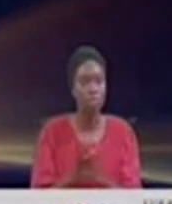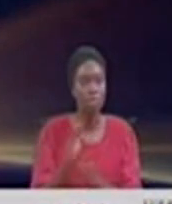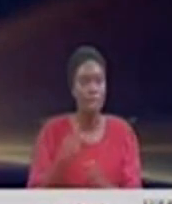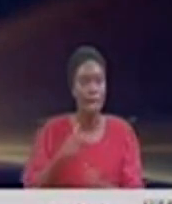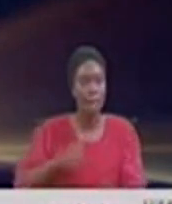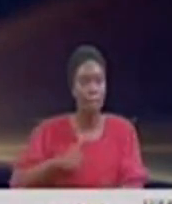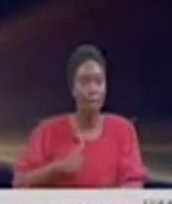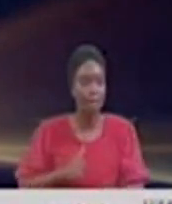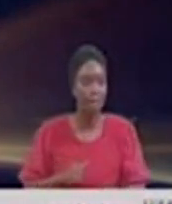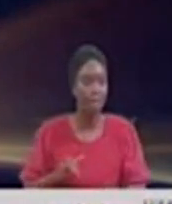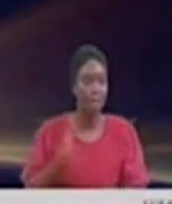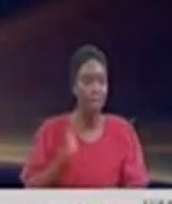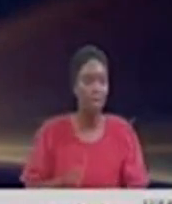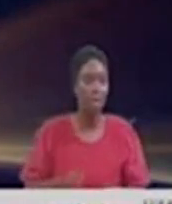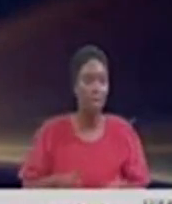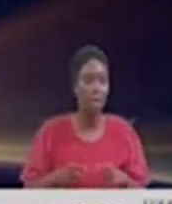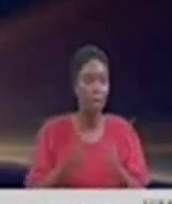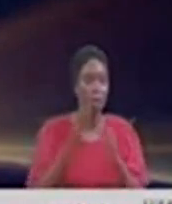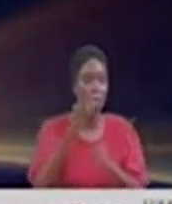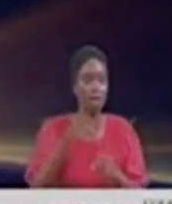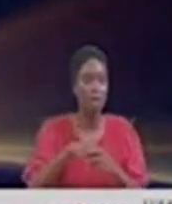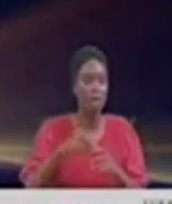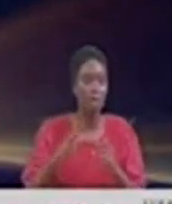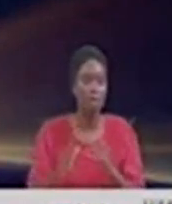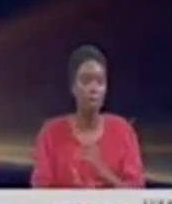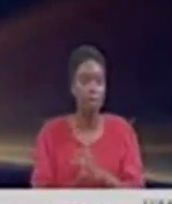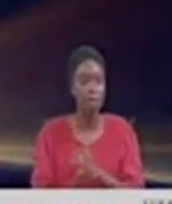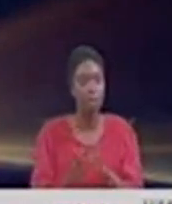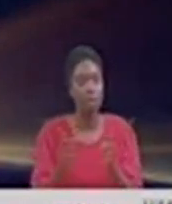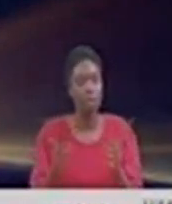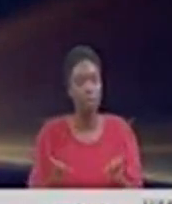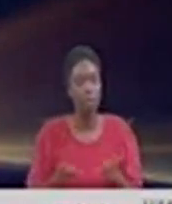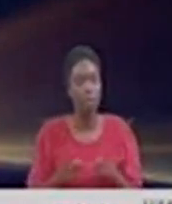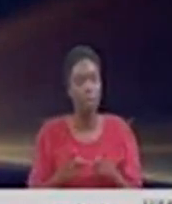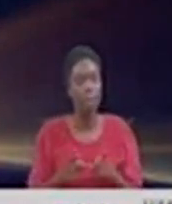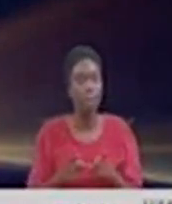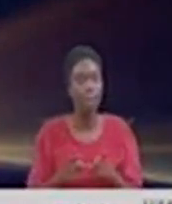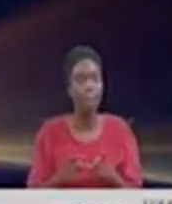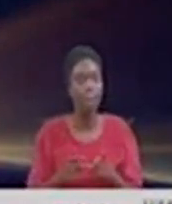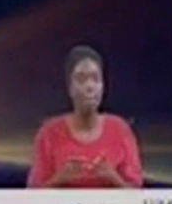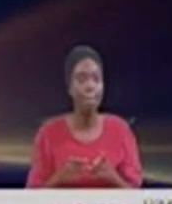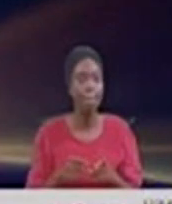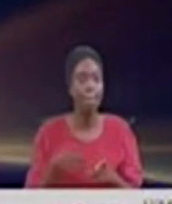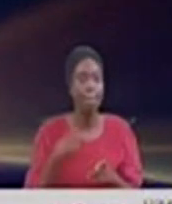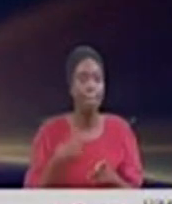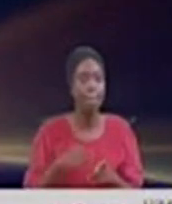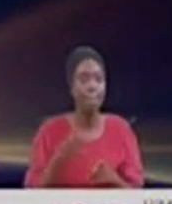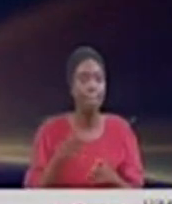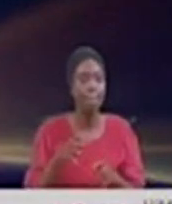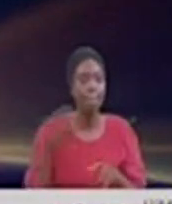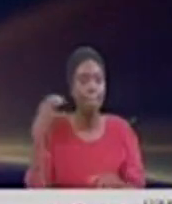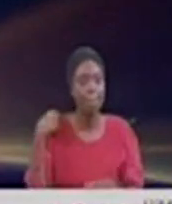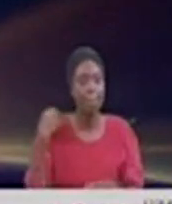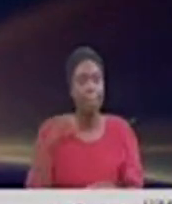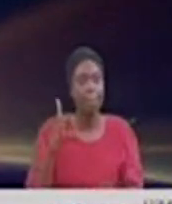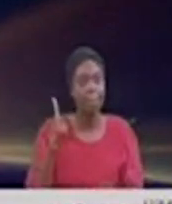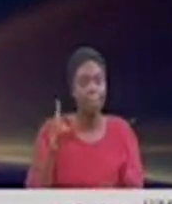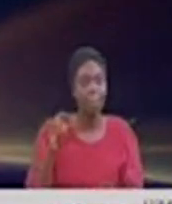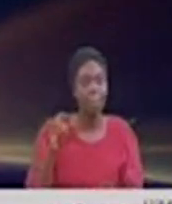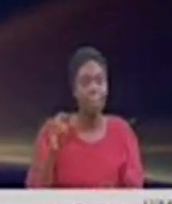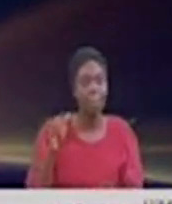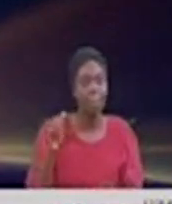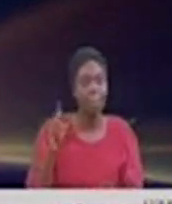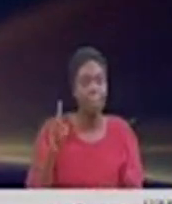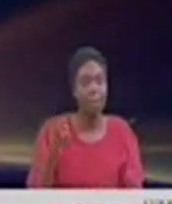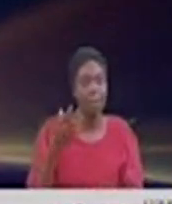throughout their armies, and they shall go forward in the third rank. The standard of the camp of Dan shall be